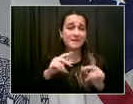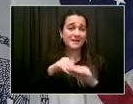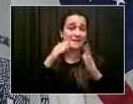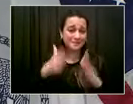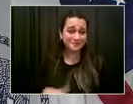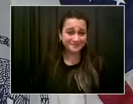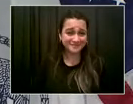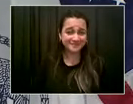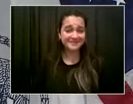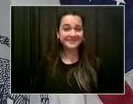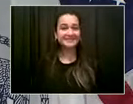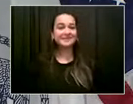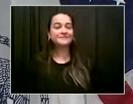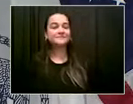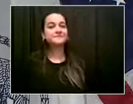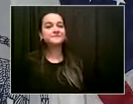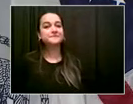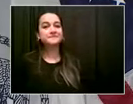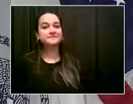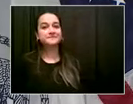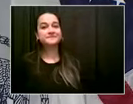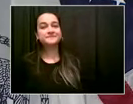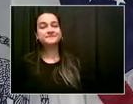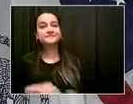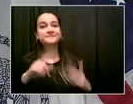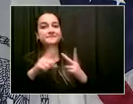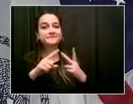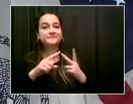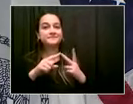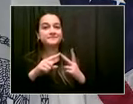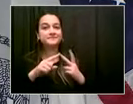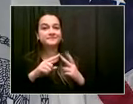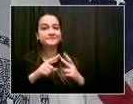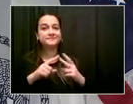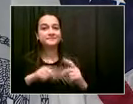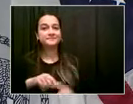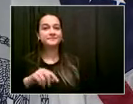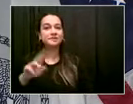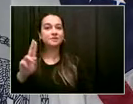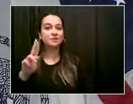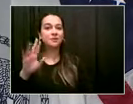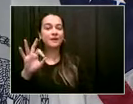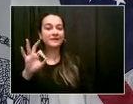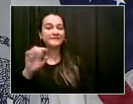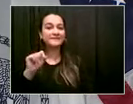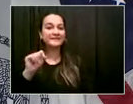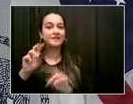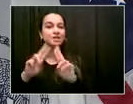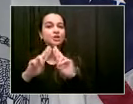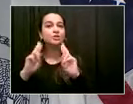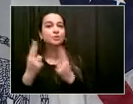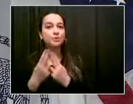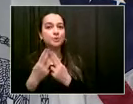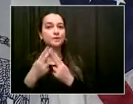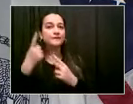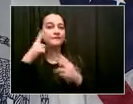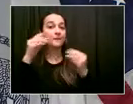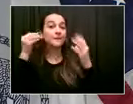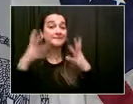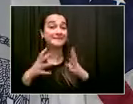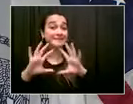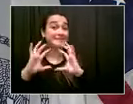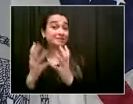The UFT is also, I think, sounds largely on board with there being a dramatic expansion of